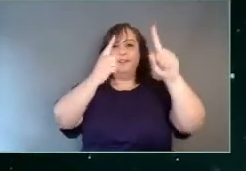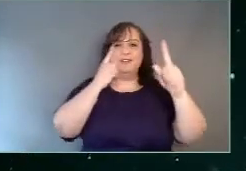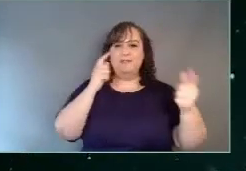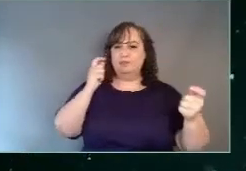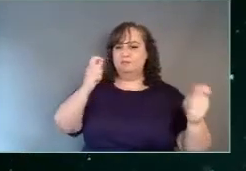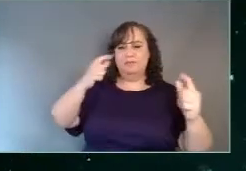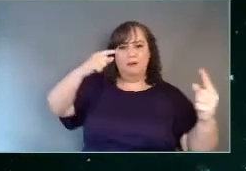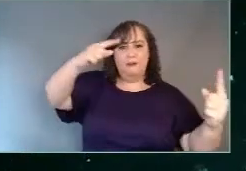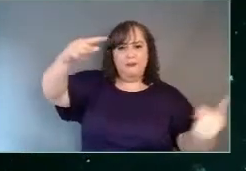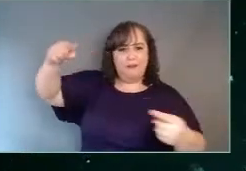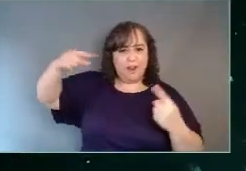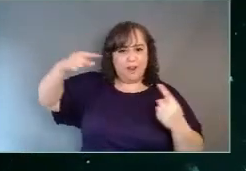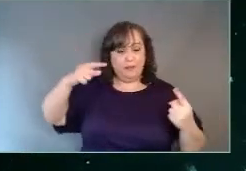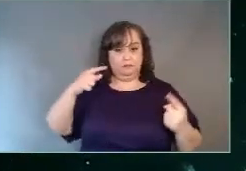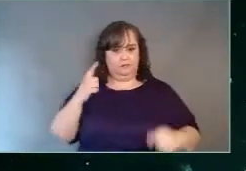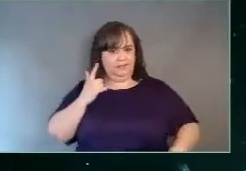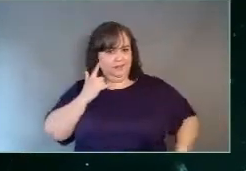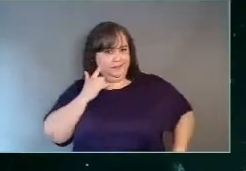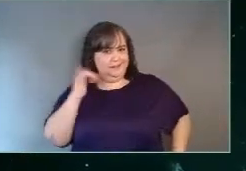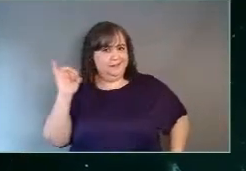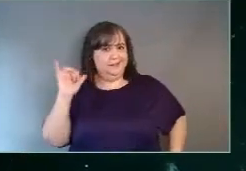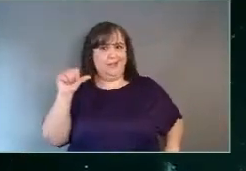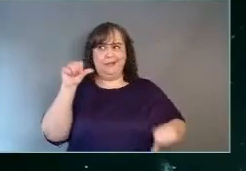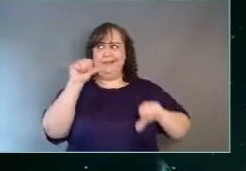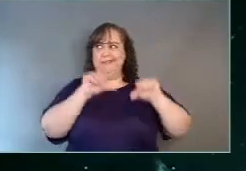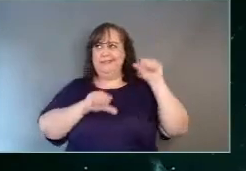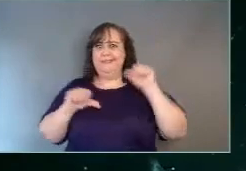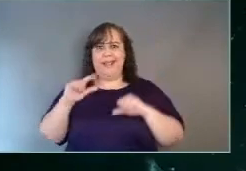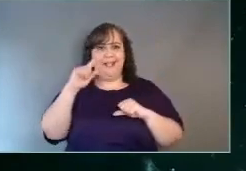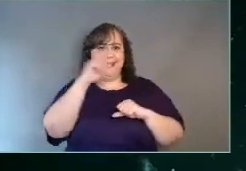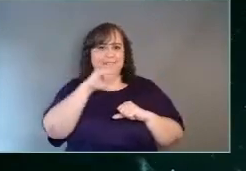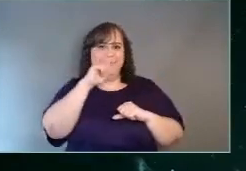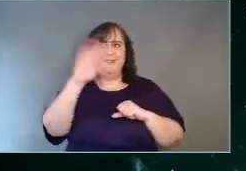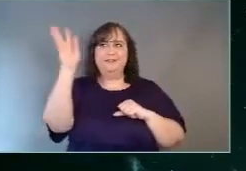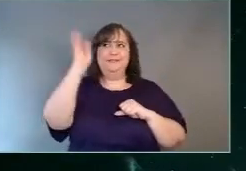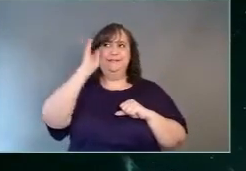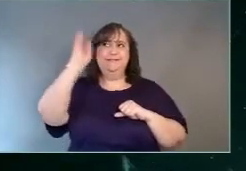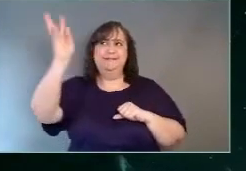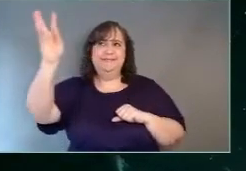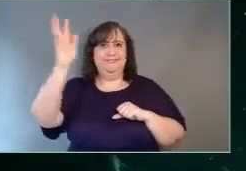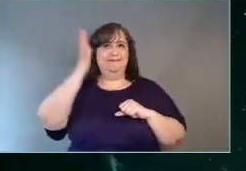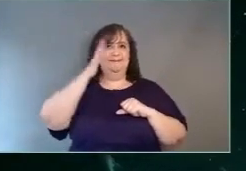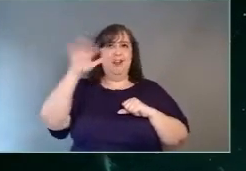going to crash a spacecraft into an asteroid, but let's learn more about DART.